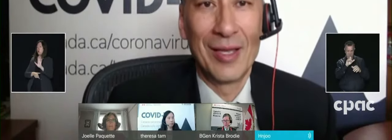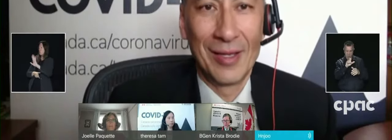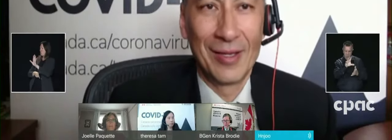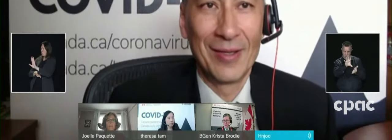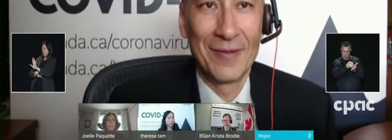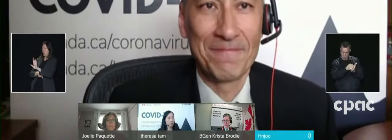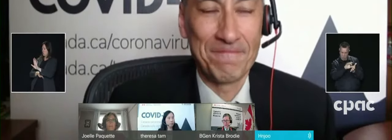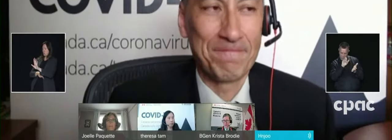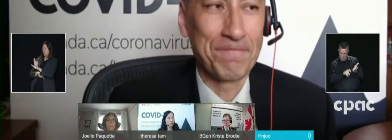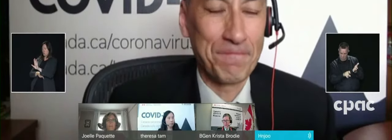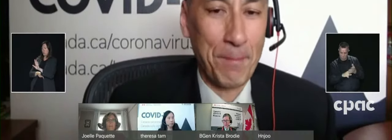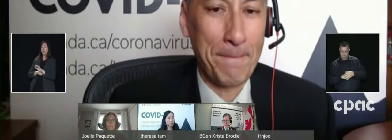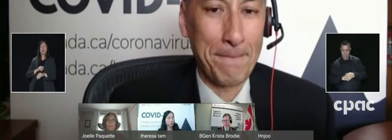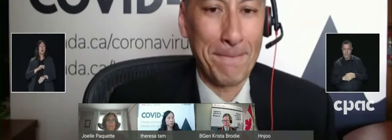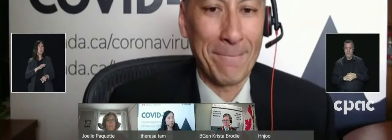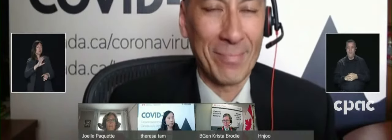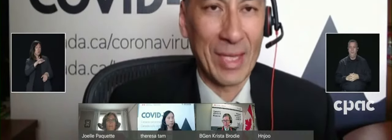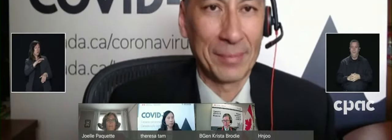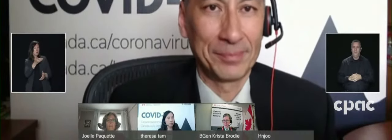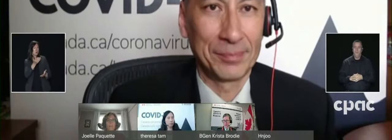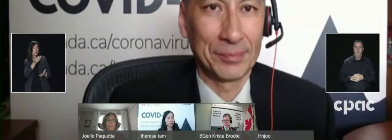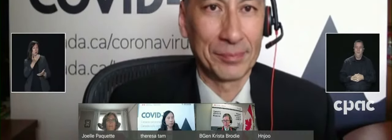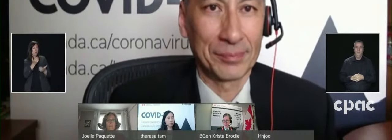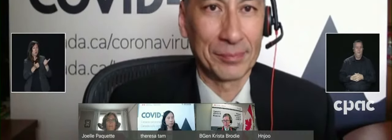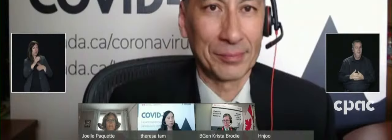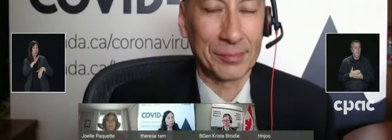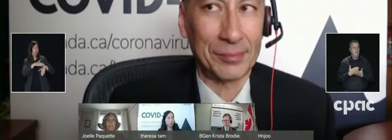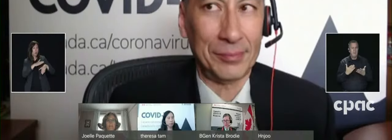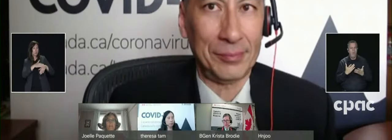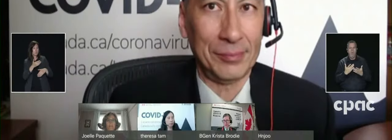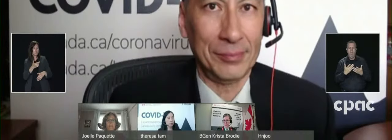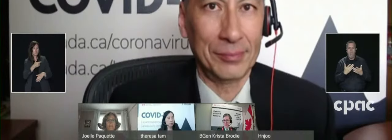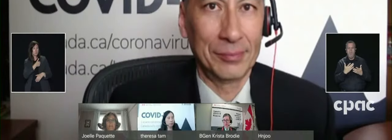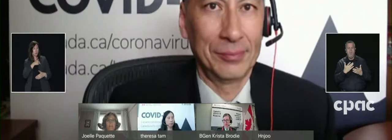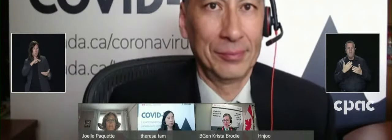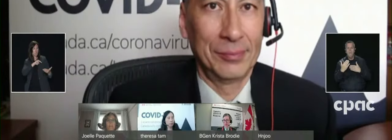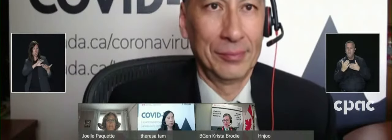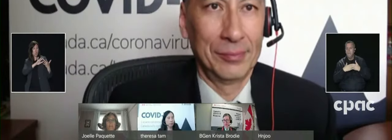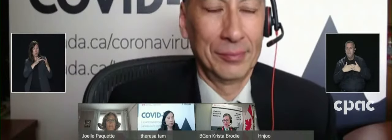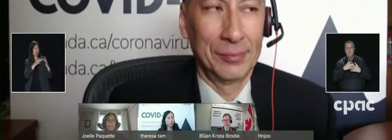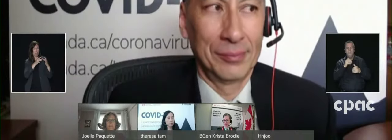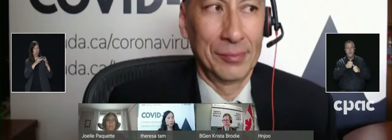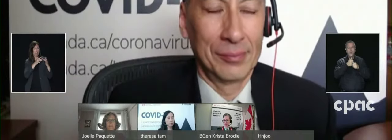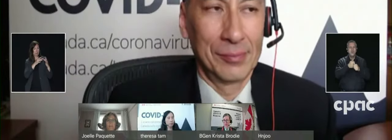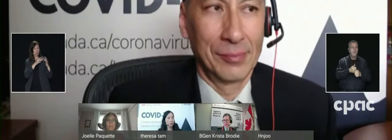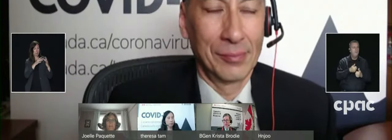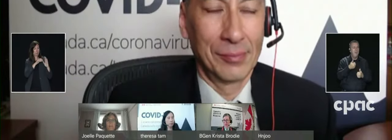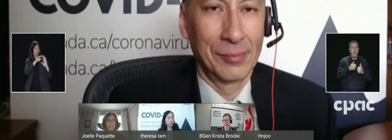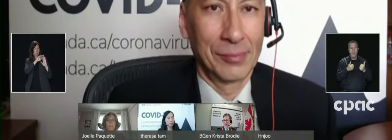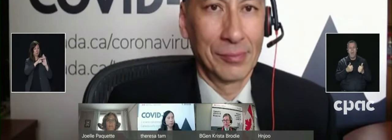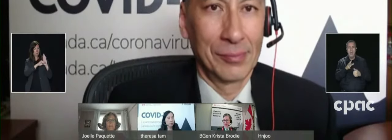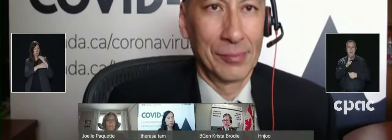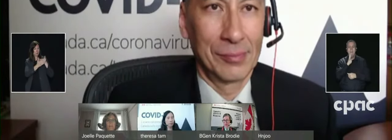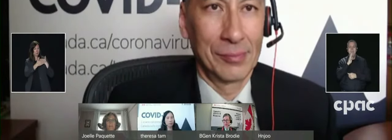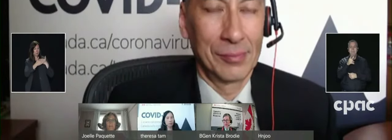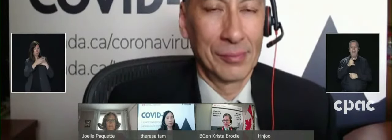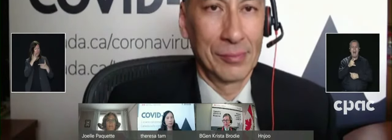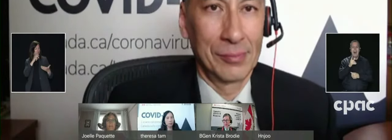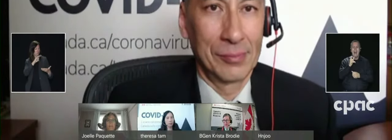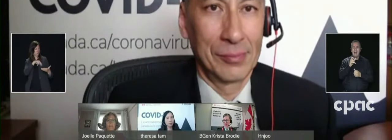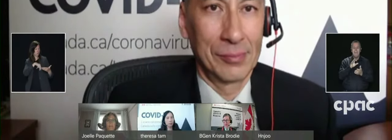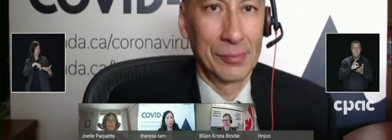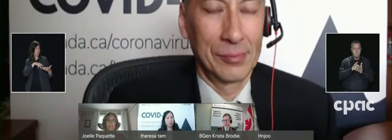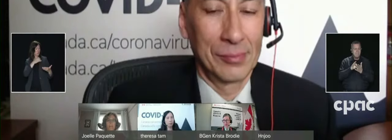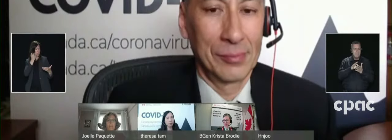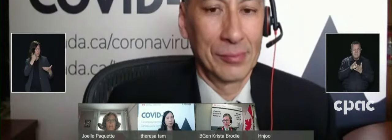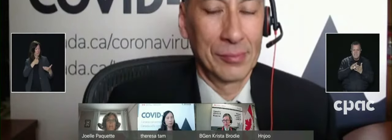to me, what is the actual guidance you're giving? You're pointing people to an online calculator that, when I tested out, says that even when